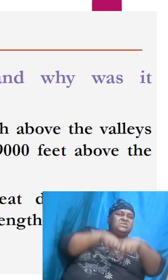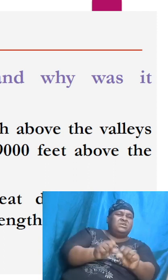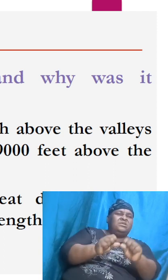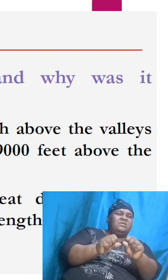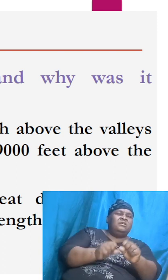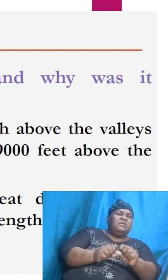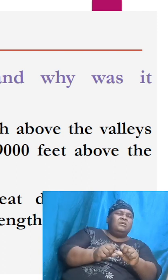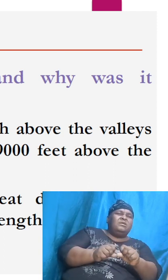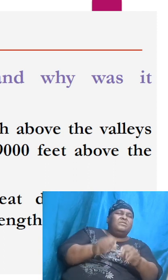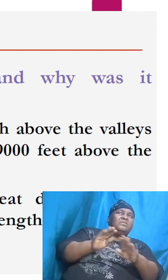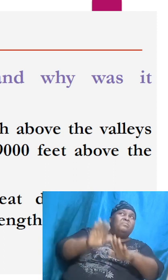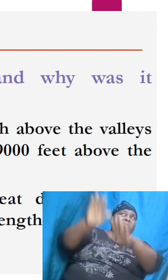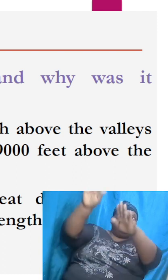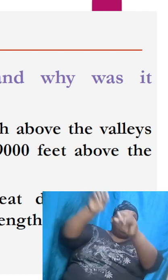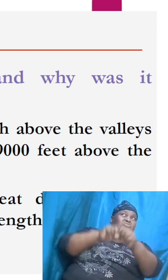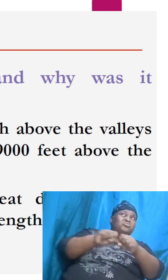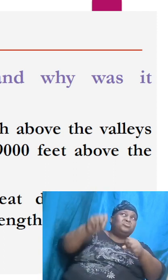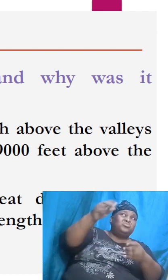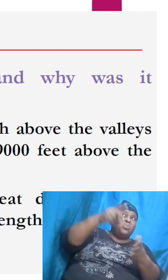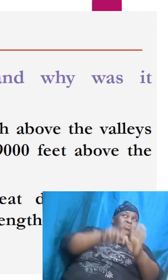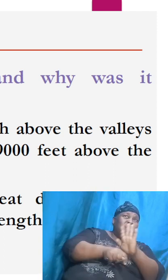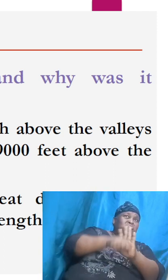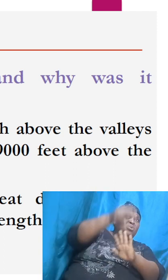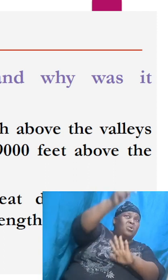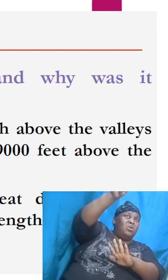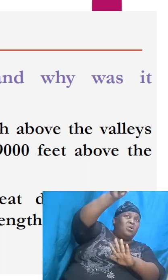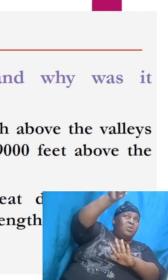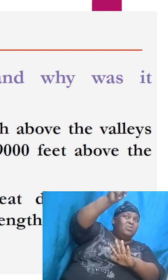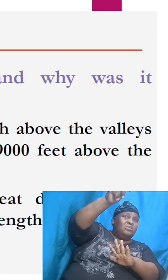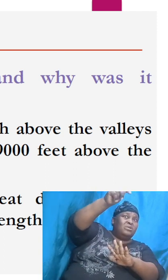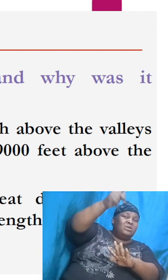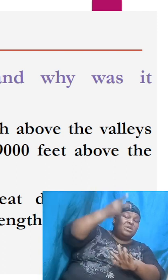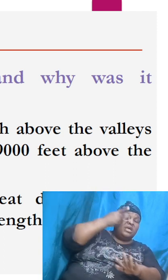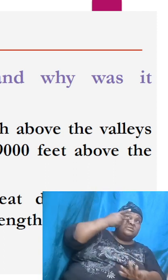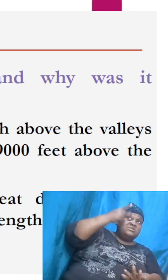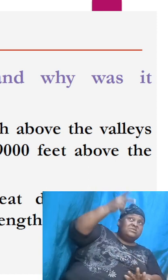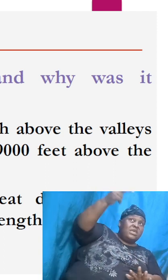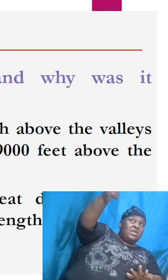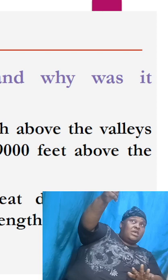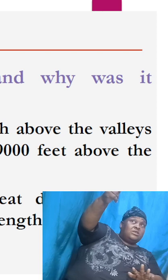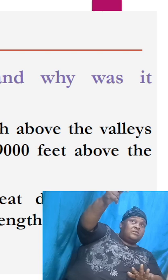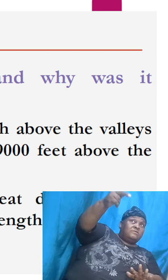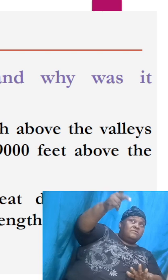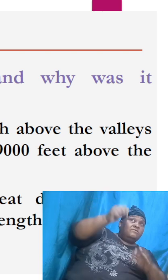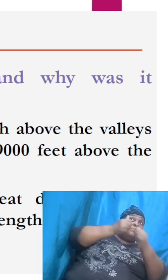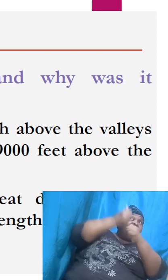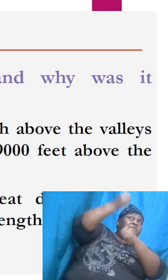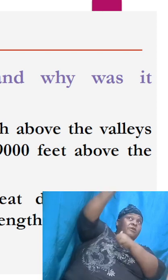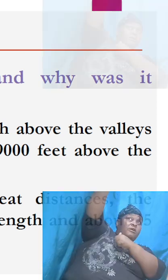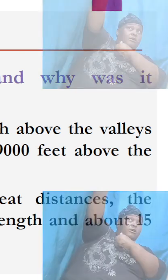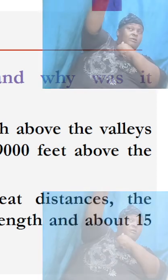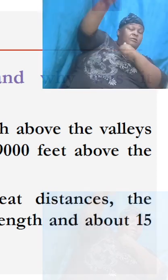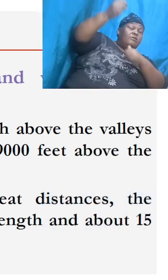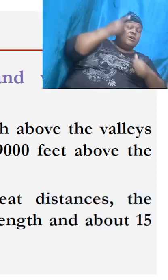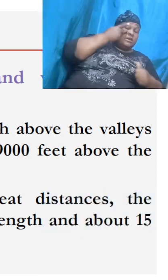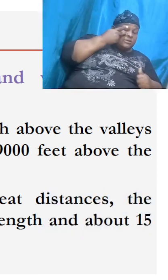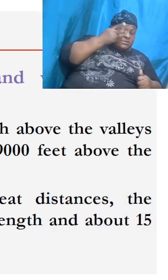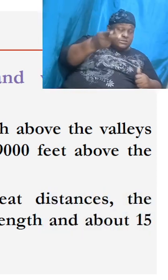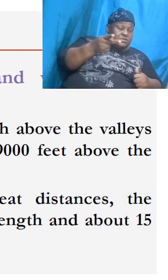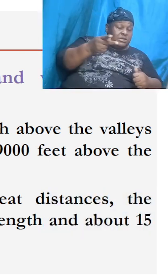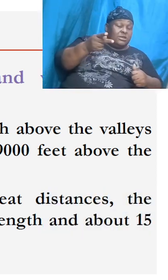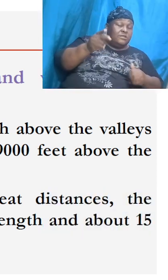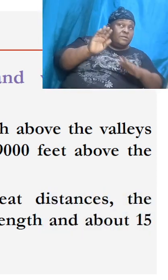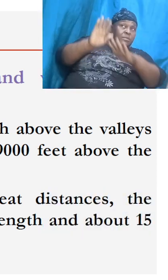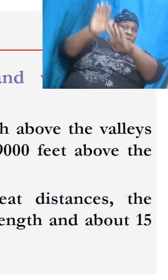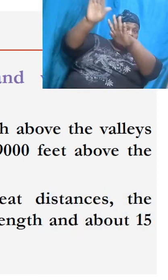so tall that it was even visible from very great distance. So you could stay far off and you could see this mountain. The